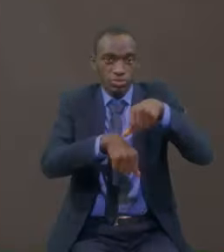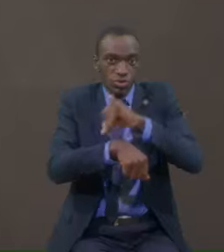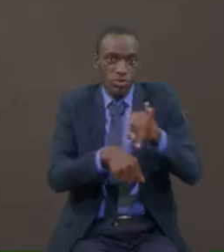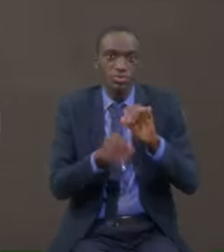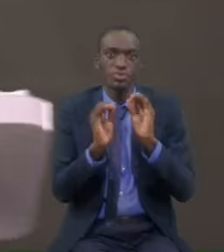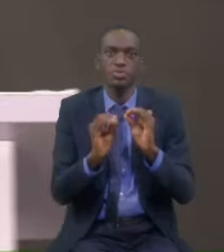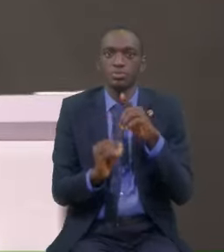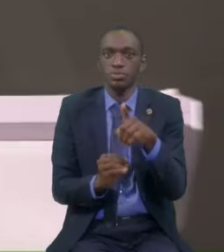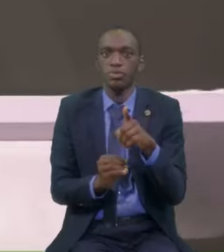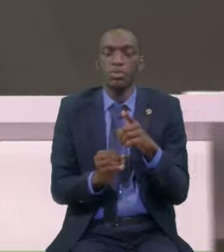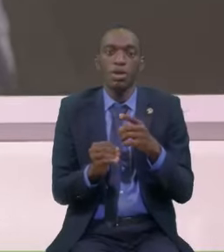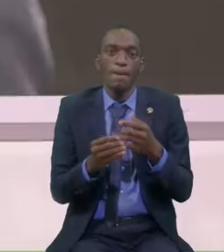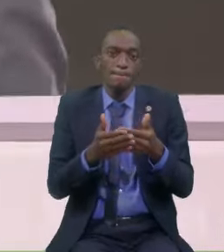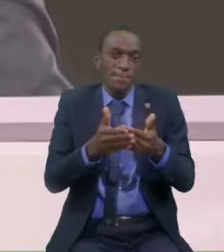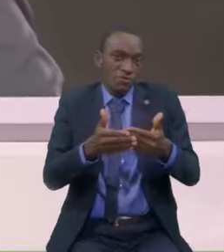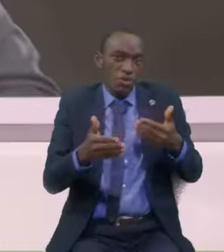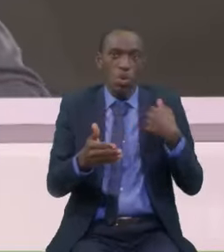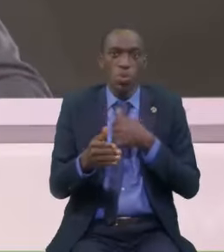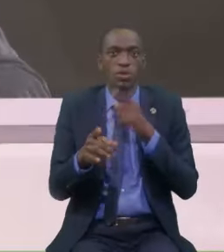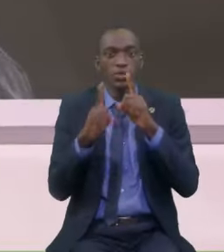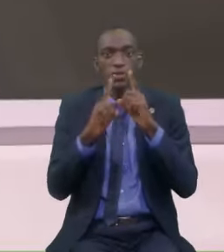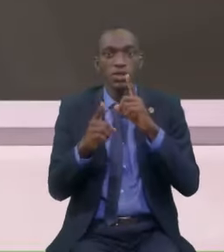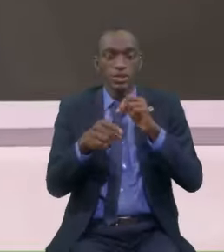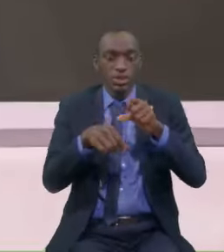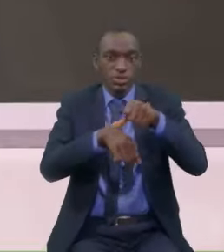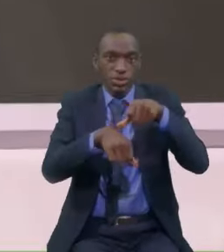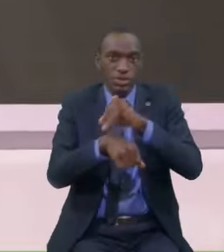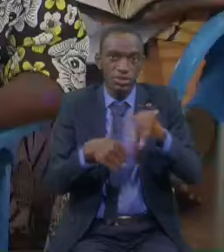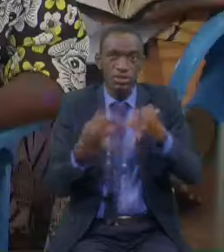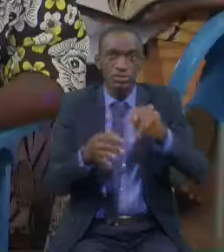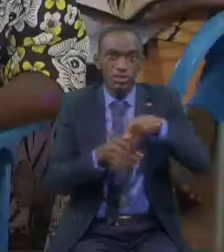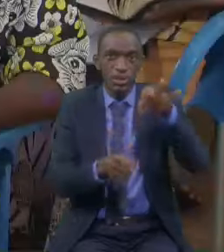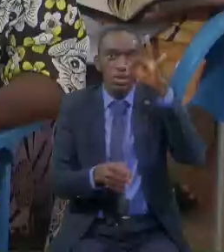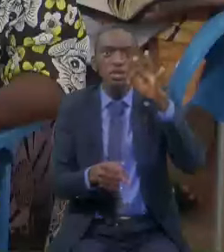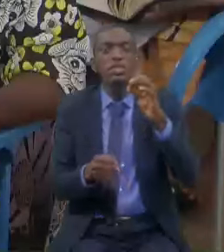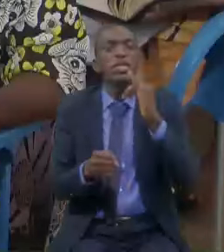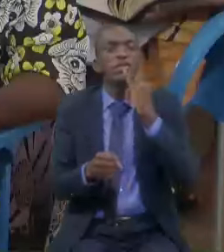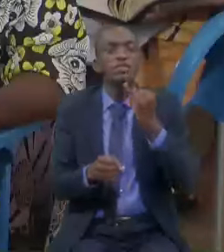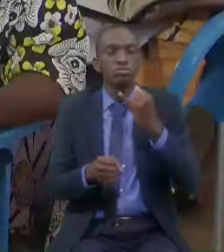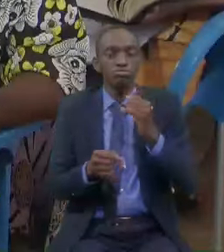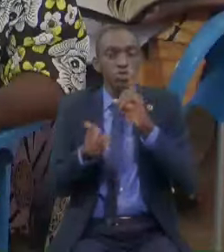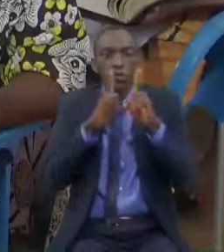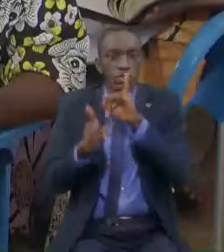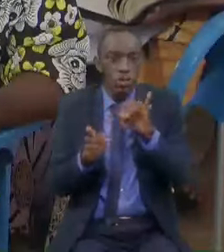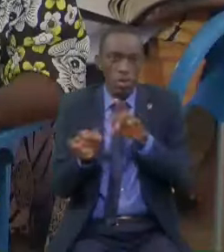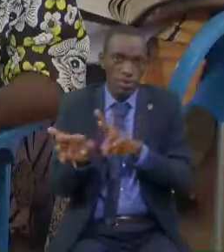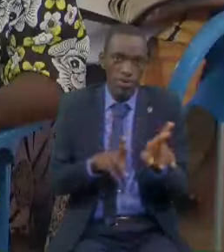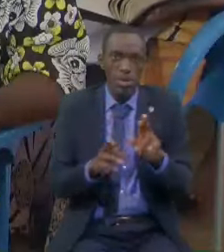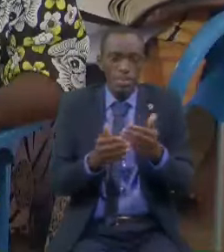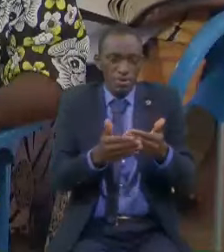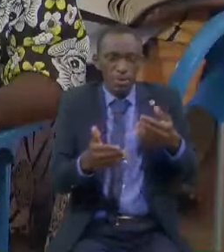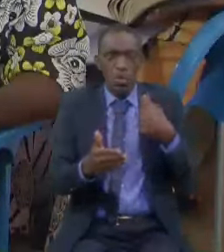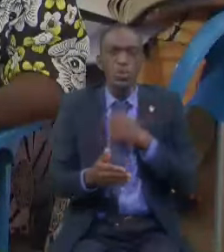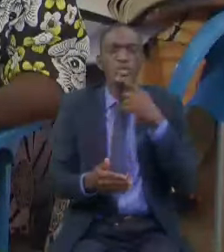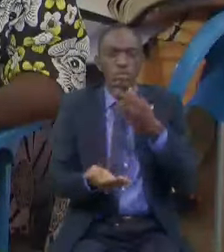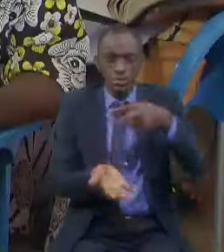the anointing of the Spirit who anoints you is talking already. Before we say get up, the Spirit is saying